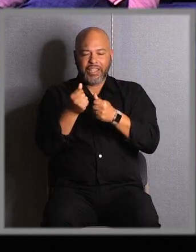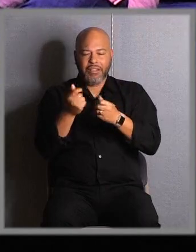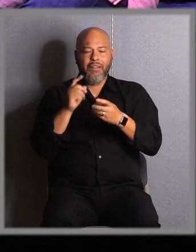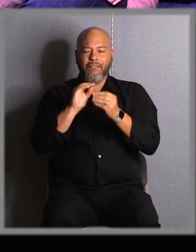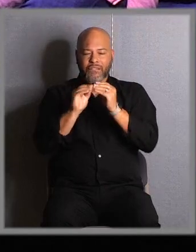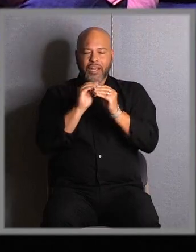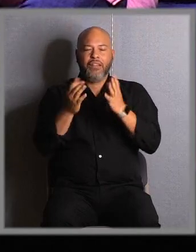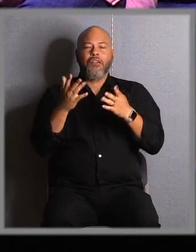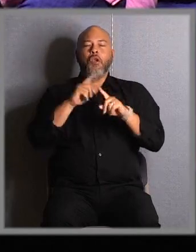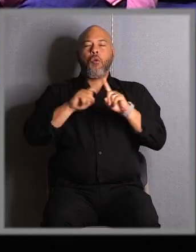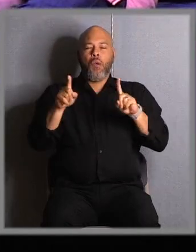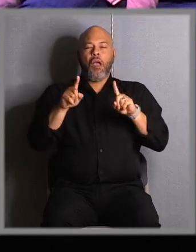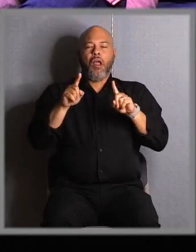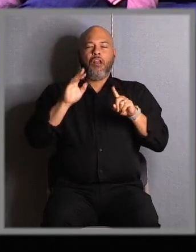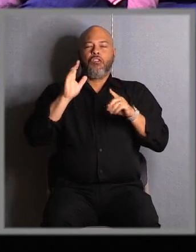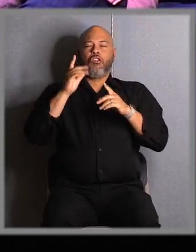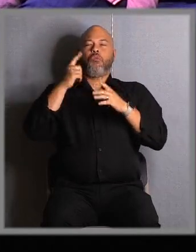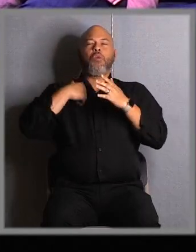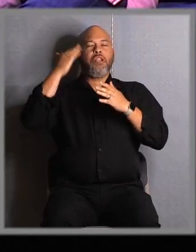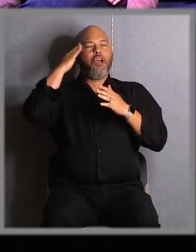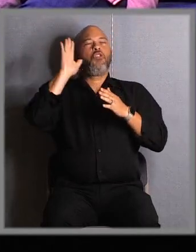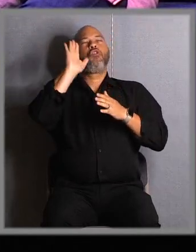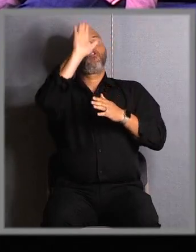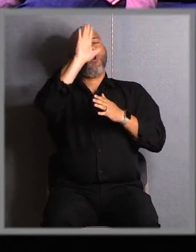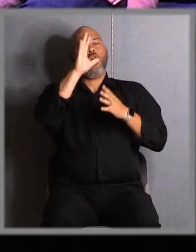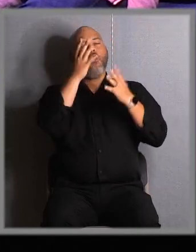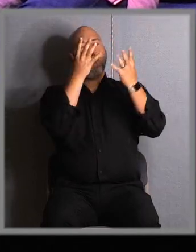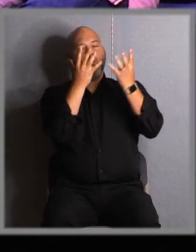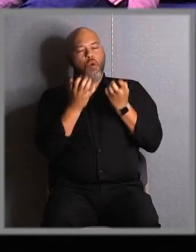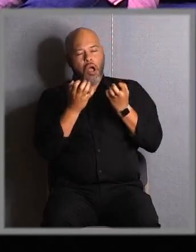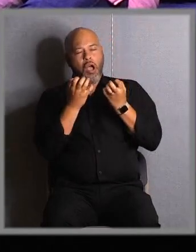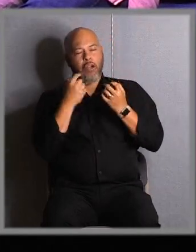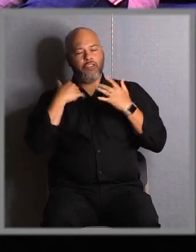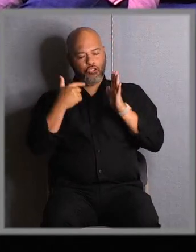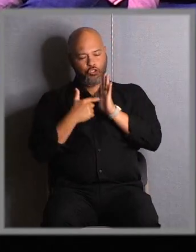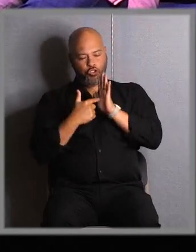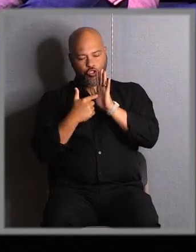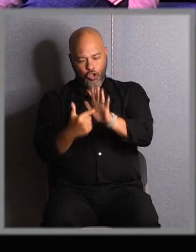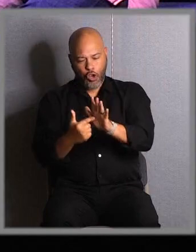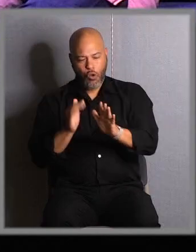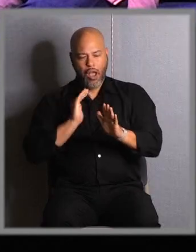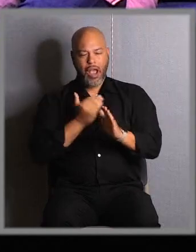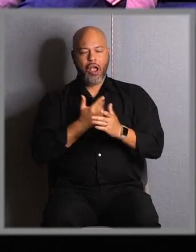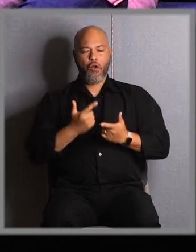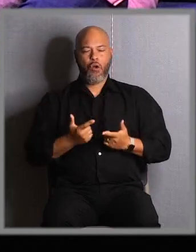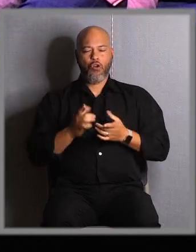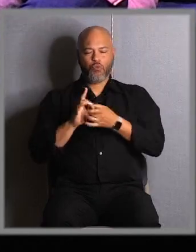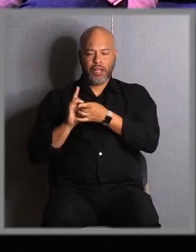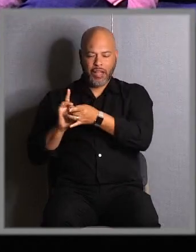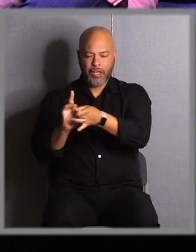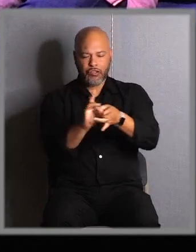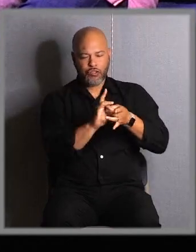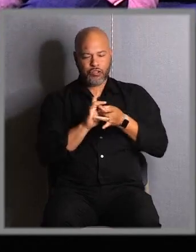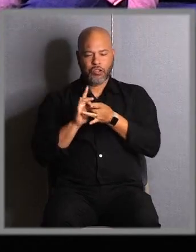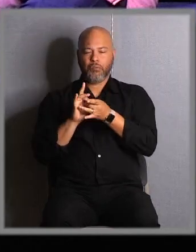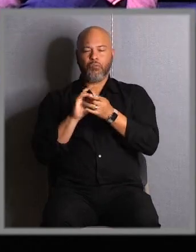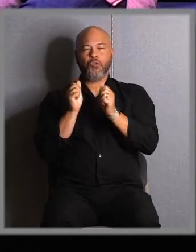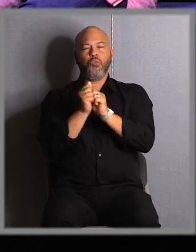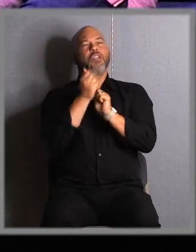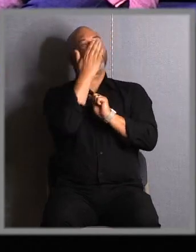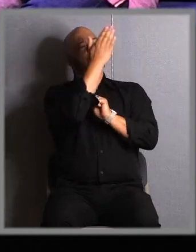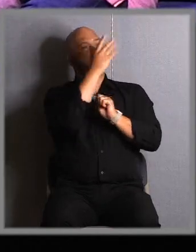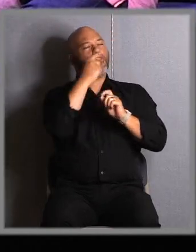that your desire is for us to demonstrate our relationship with you, that we are